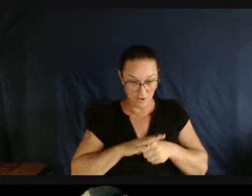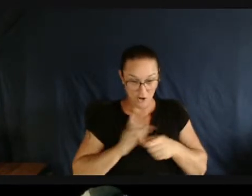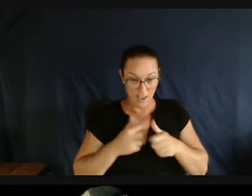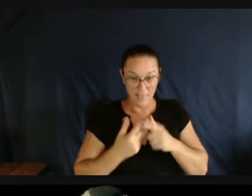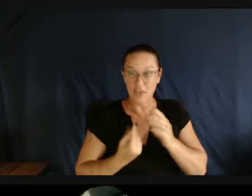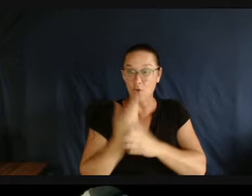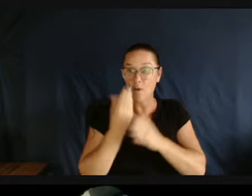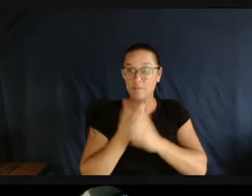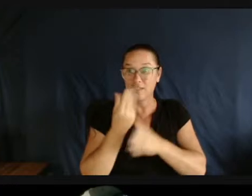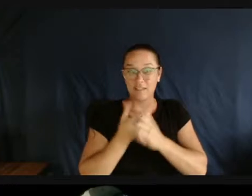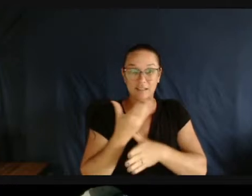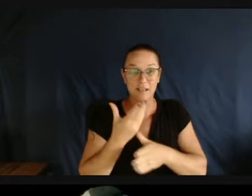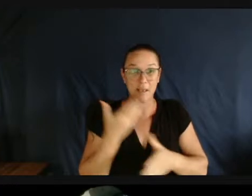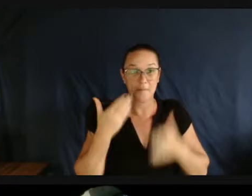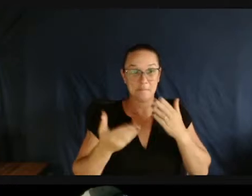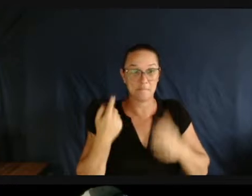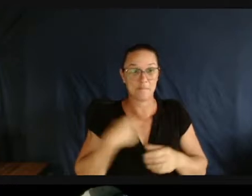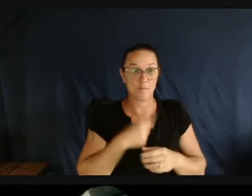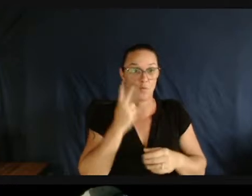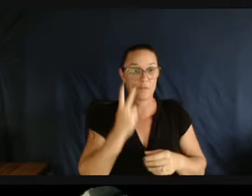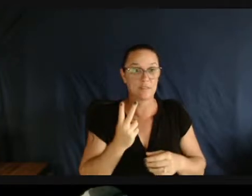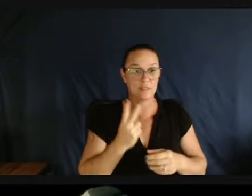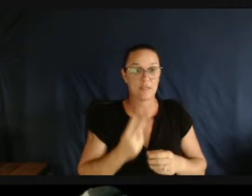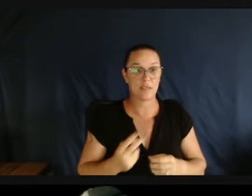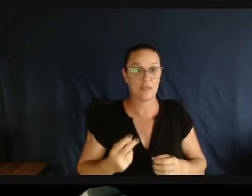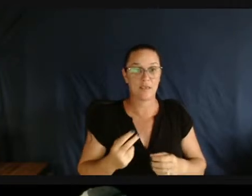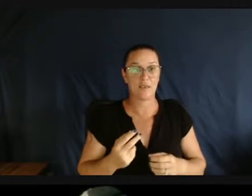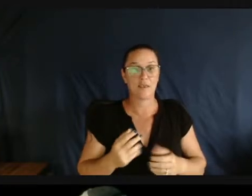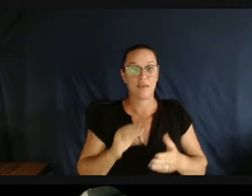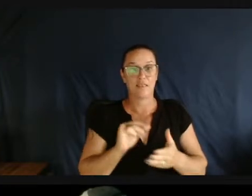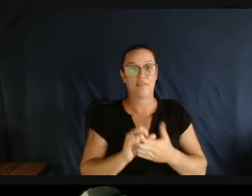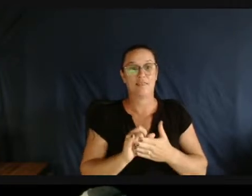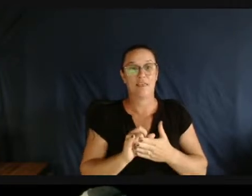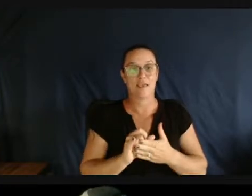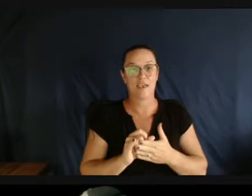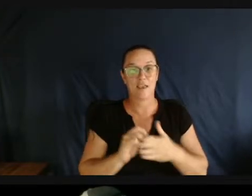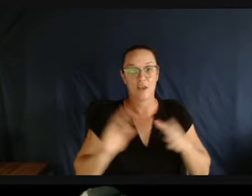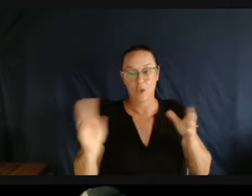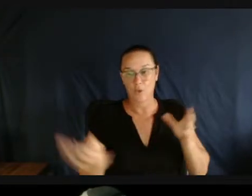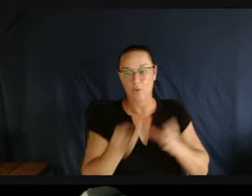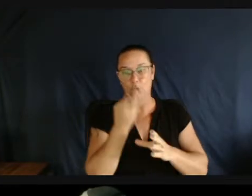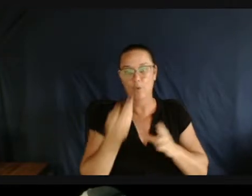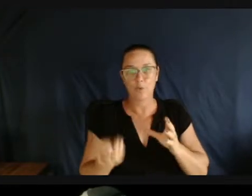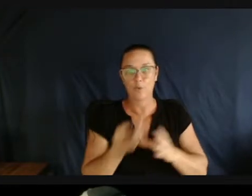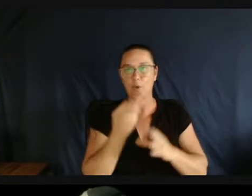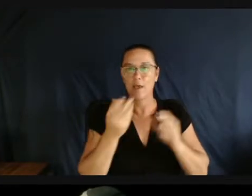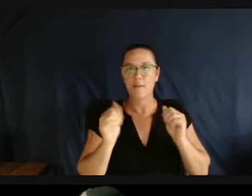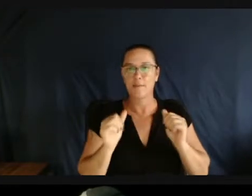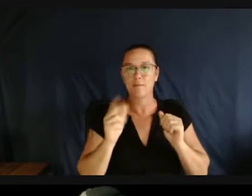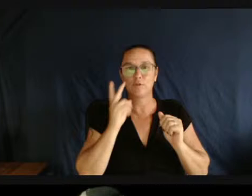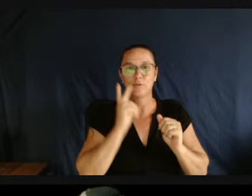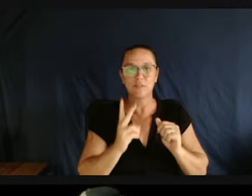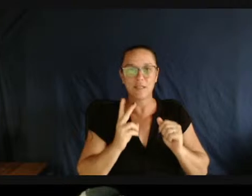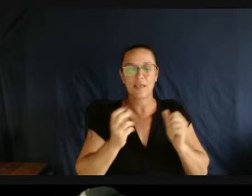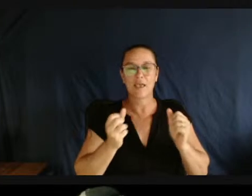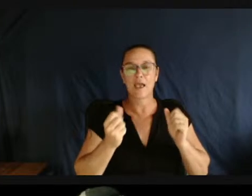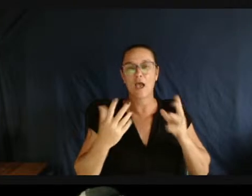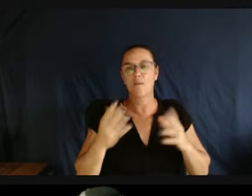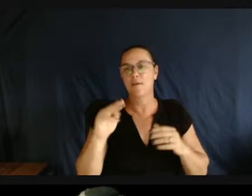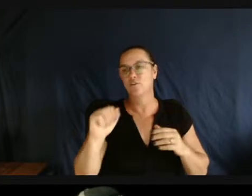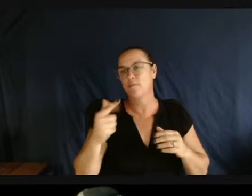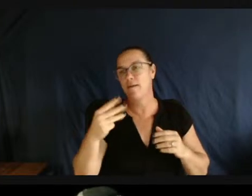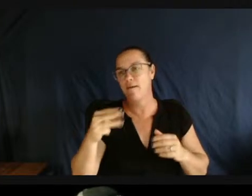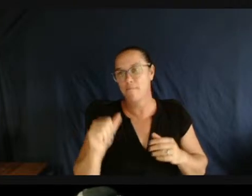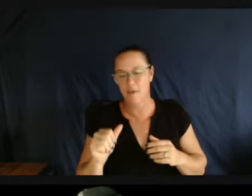we might be actually seeing some expression of the actual input rate of magma into Kīlauea Summit right now. And so all of it's